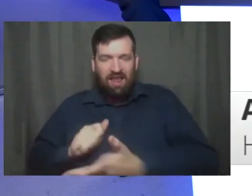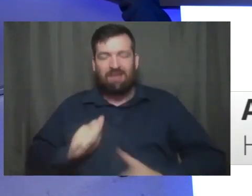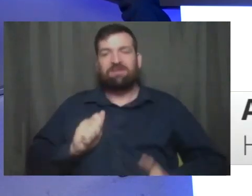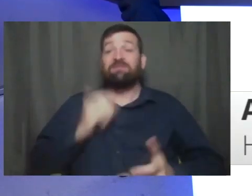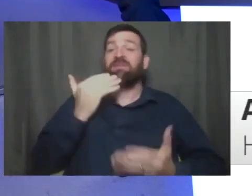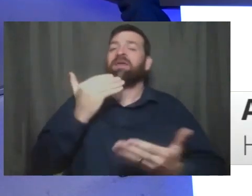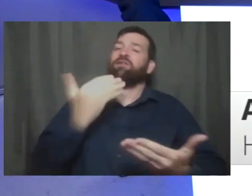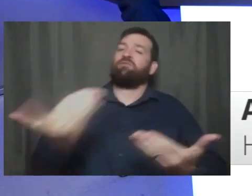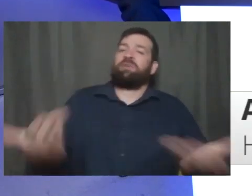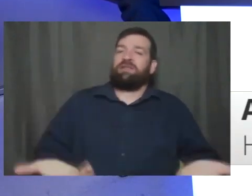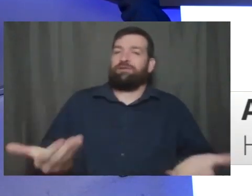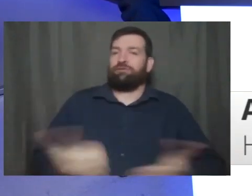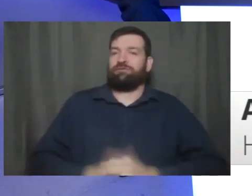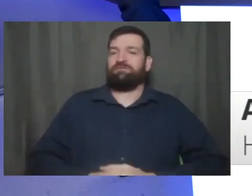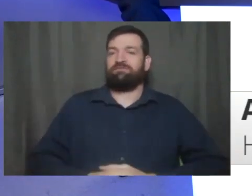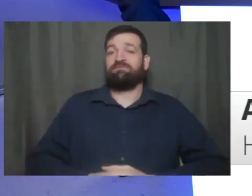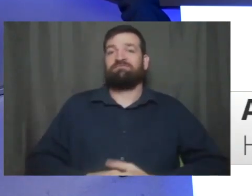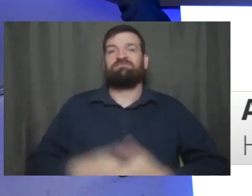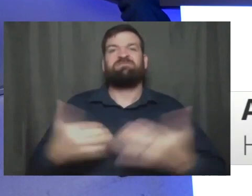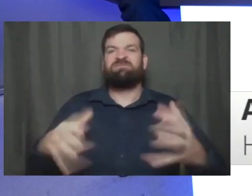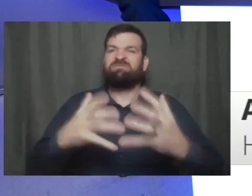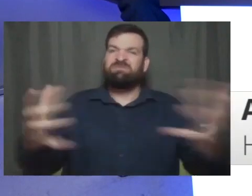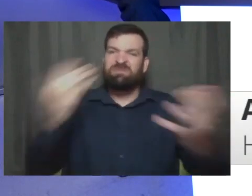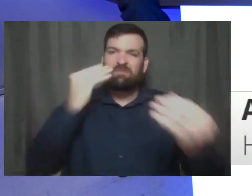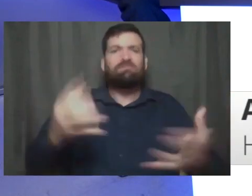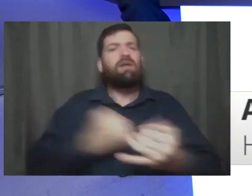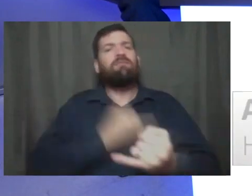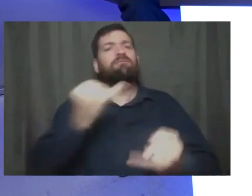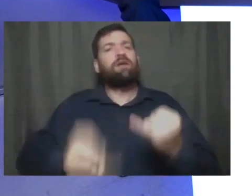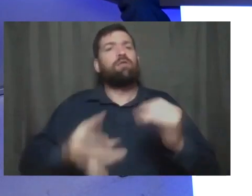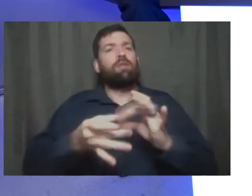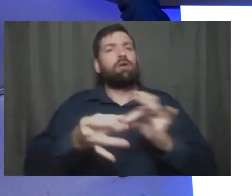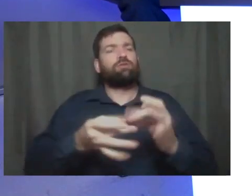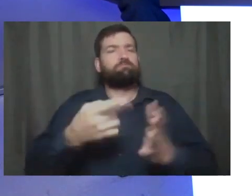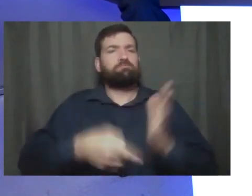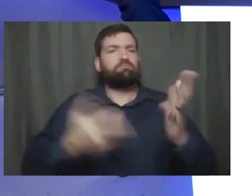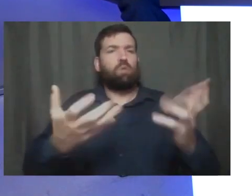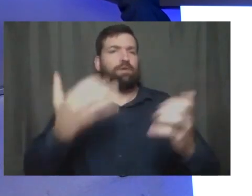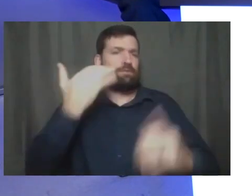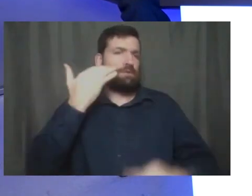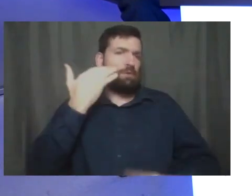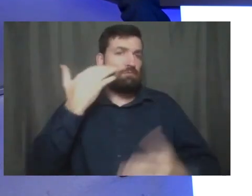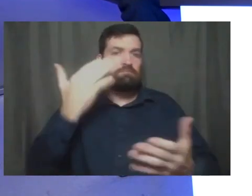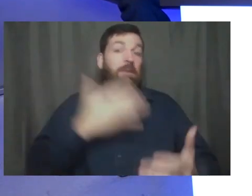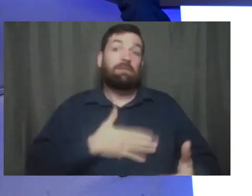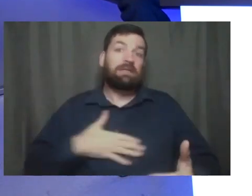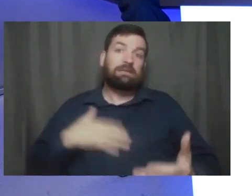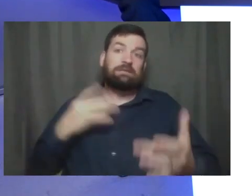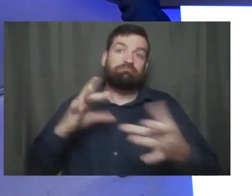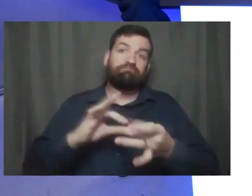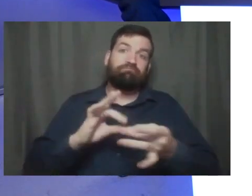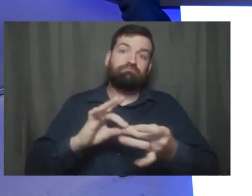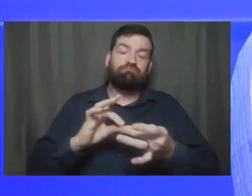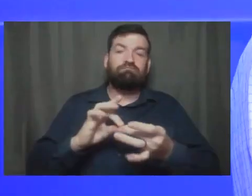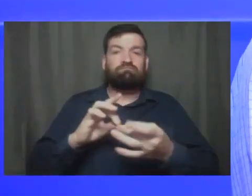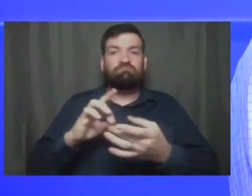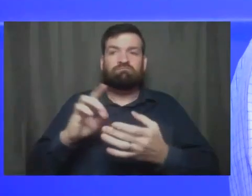us today. So insightful. Just some final thoughts. What do you want us to know? And certainly, please touch on seeking help if people need help.